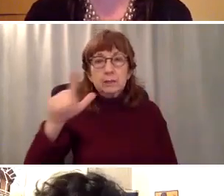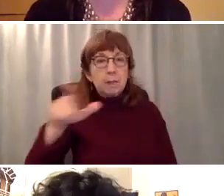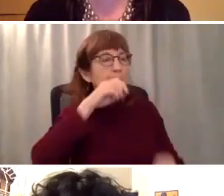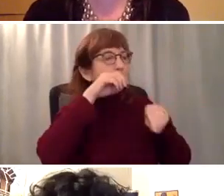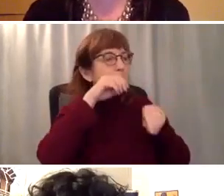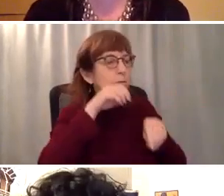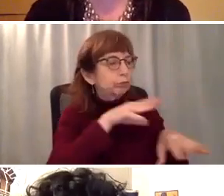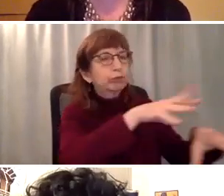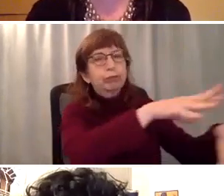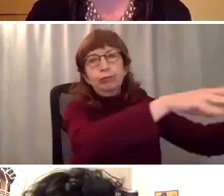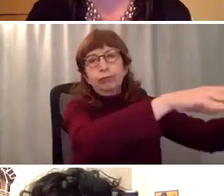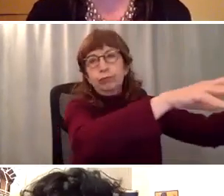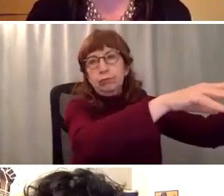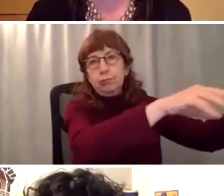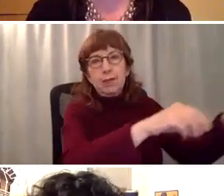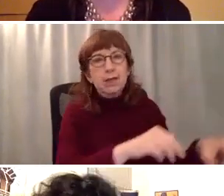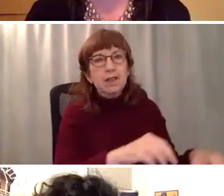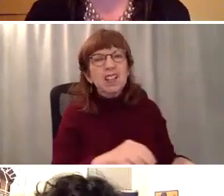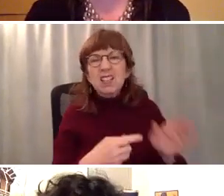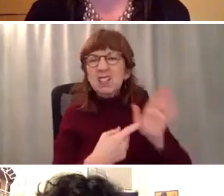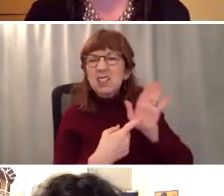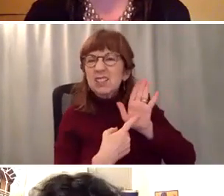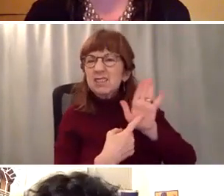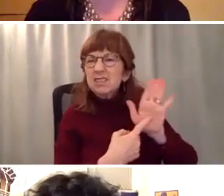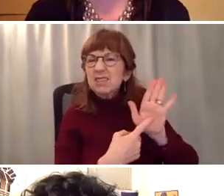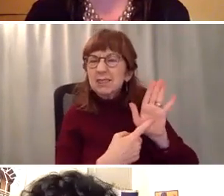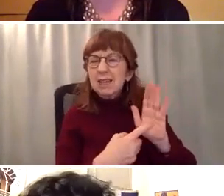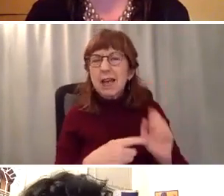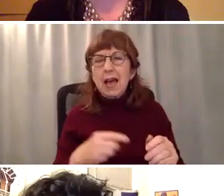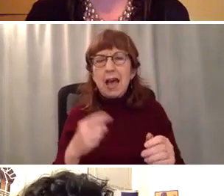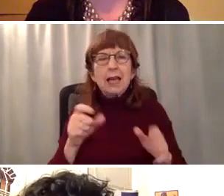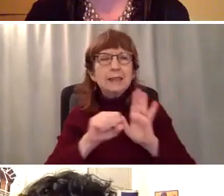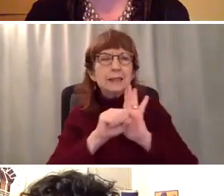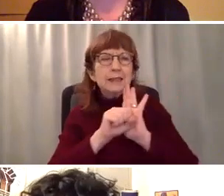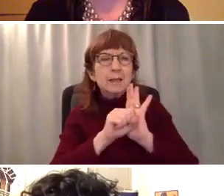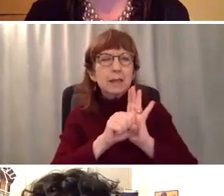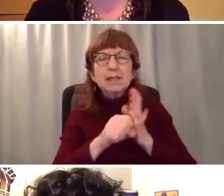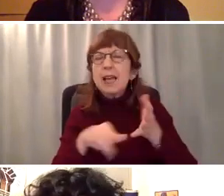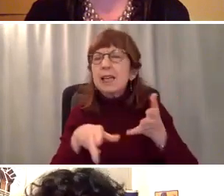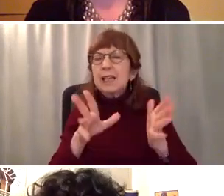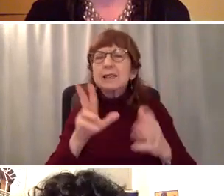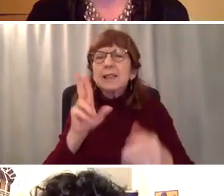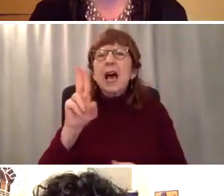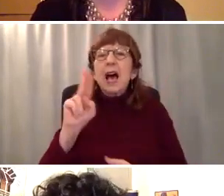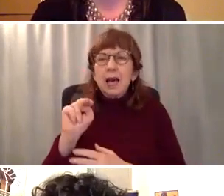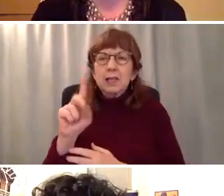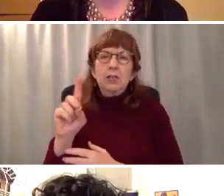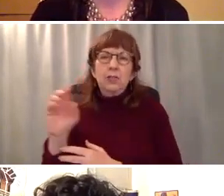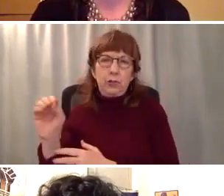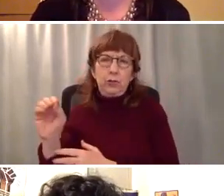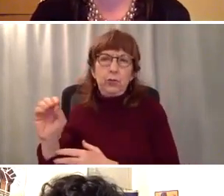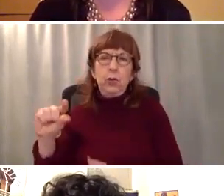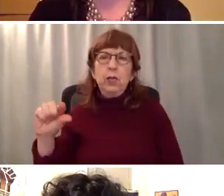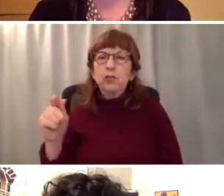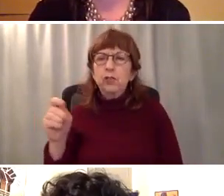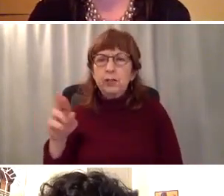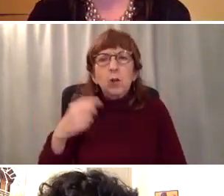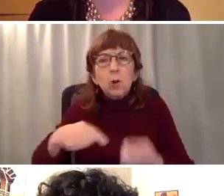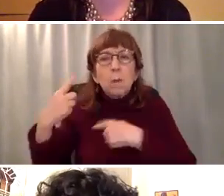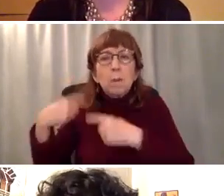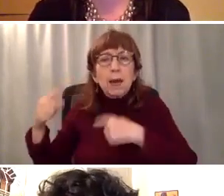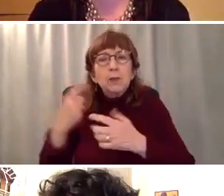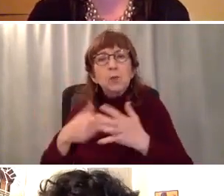of, yeah, manifestation. And so that's where I symbolize, like, let's undo gender and let's go back to what nurtures us.